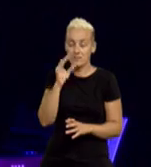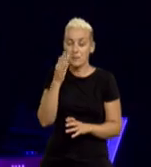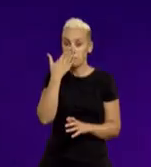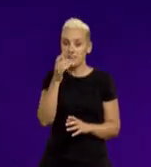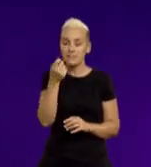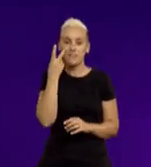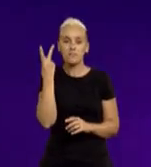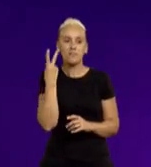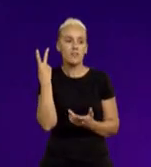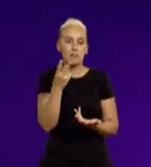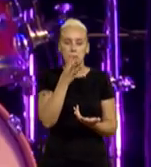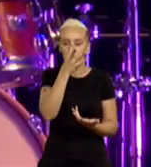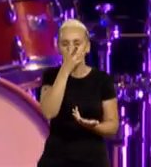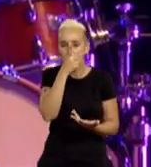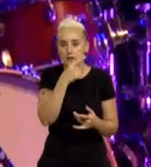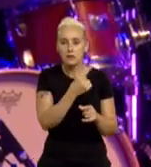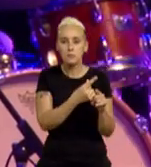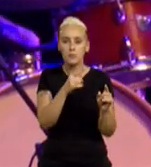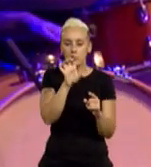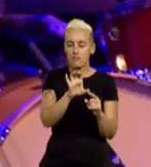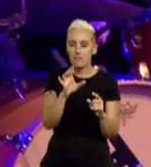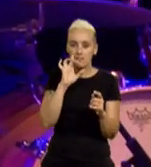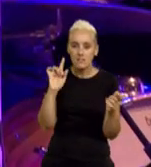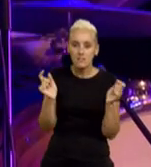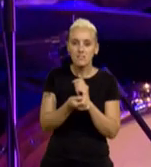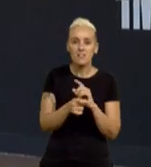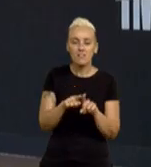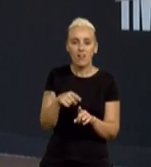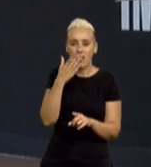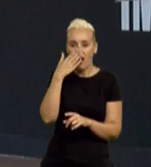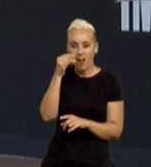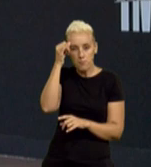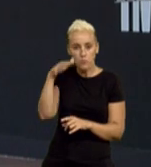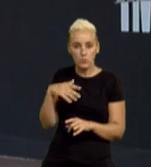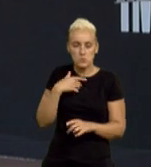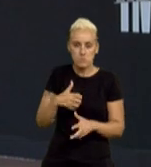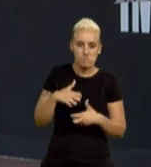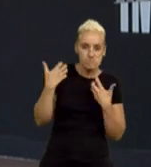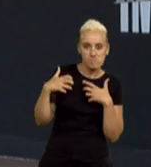com a vida ter terminado o formato e um gajo ser um puto chateado a queixar-se